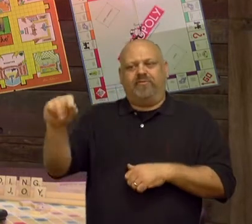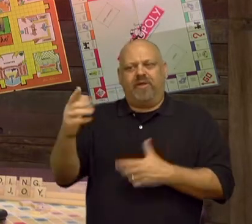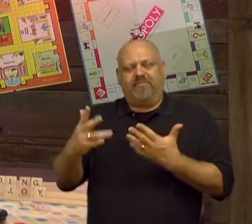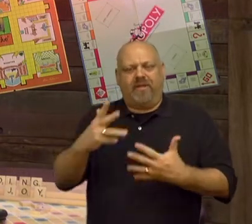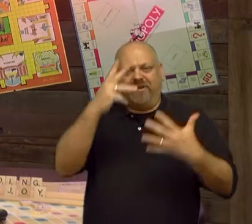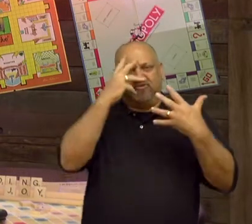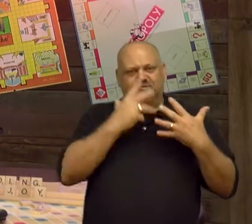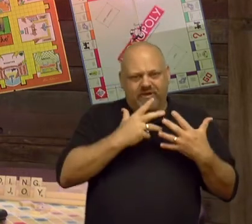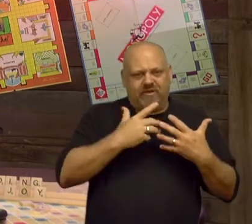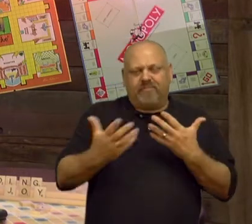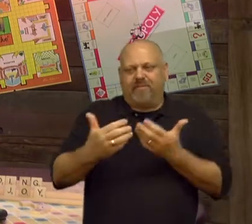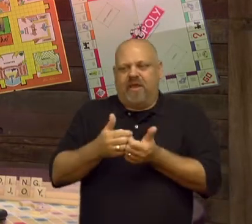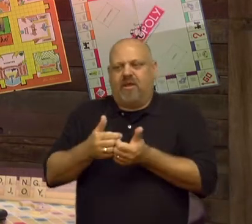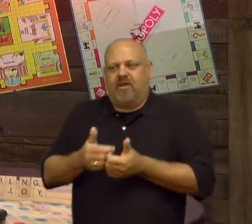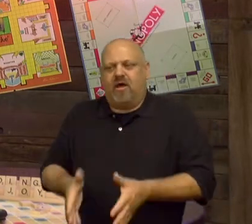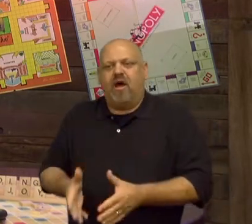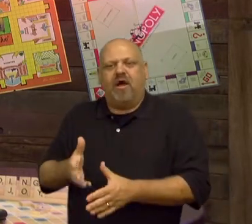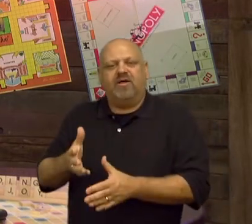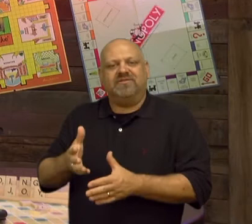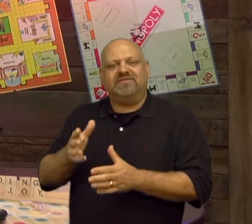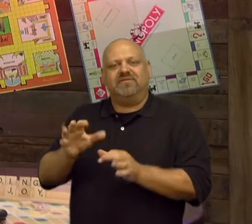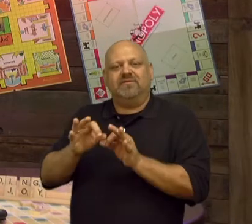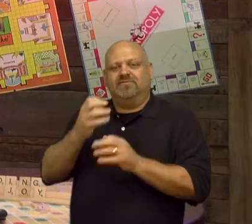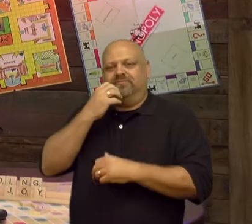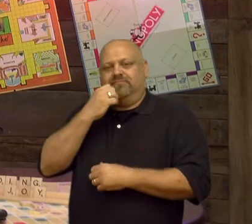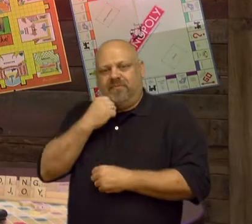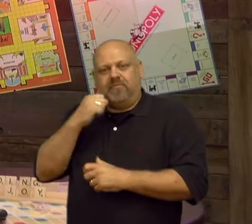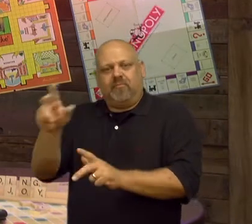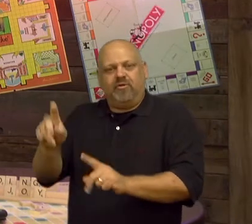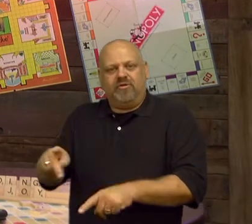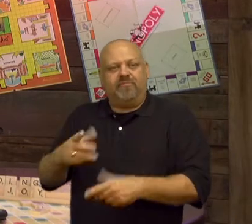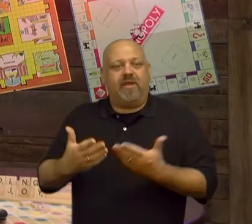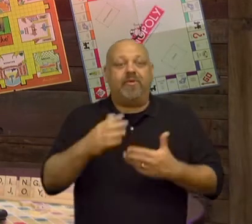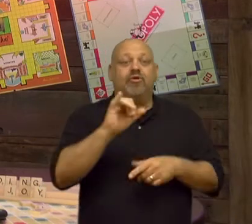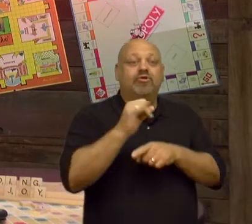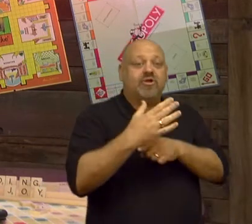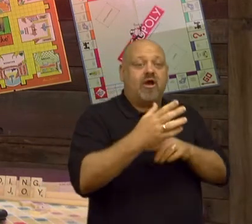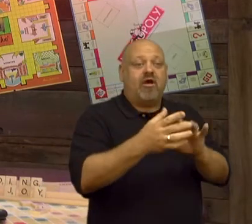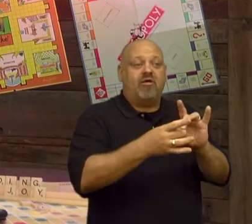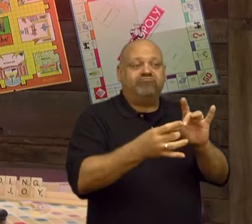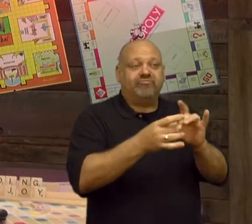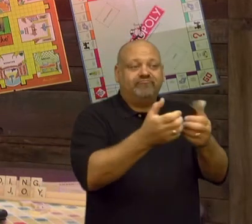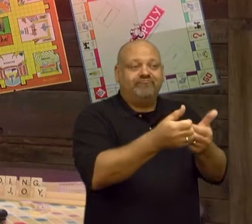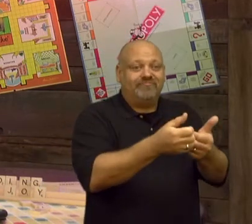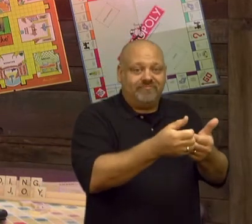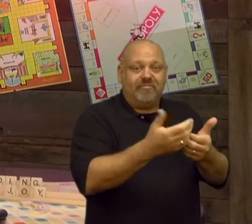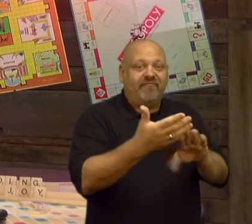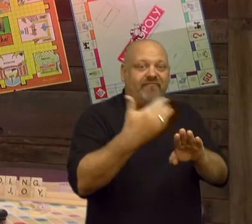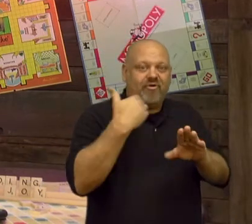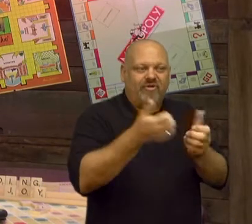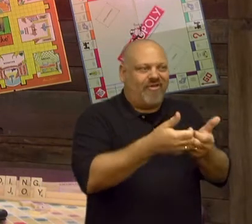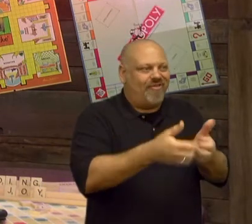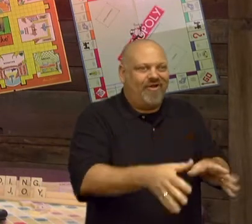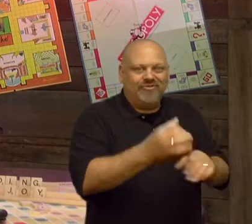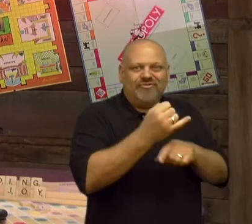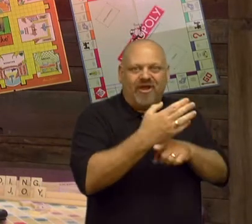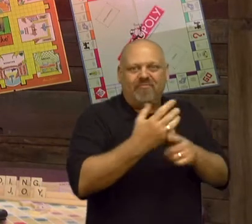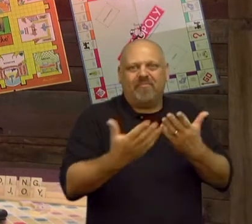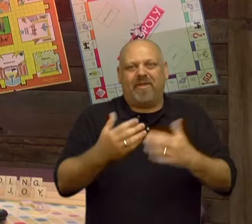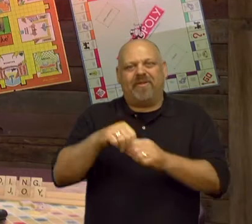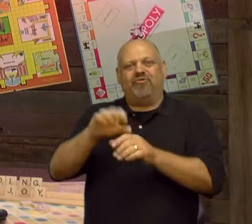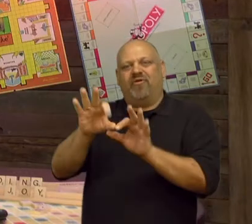time in 2020. Maybe there's been some tragedy. Maybe you lost a loved one. Maybe you have lost your job, as I mentioned before. Maybe